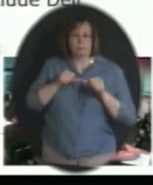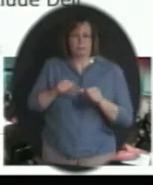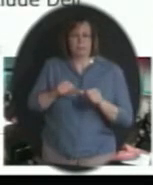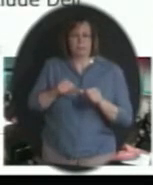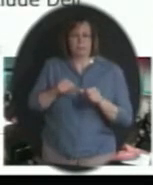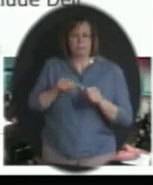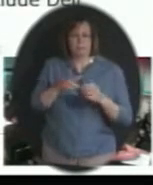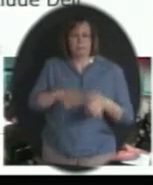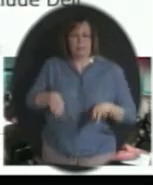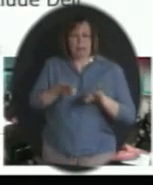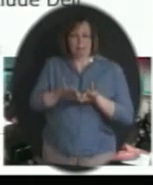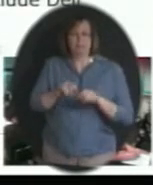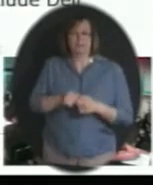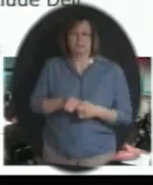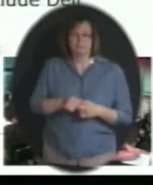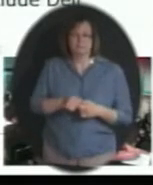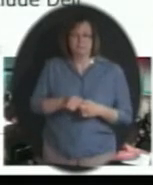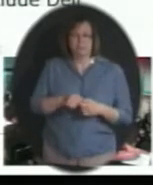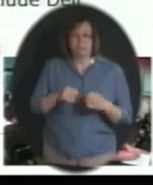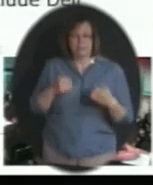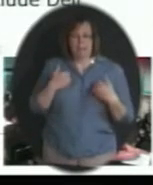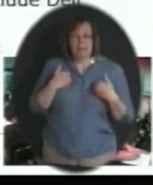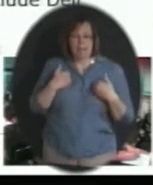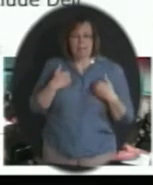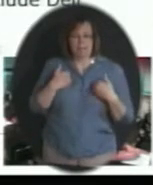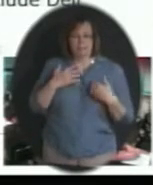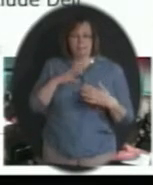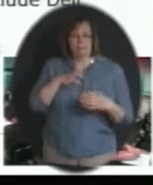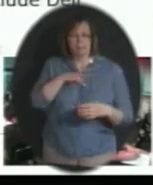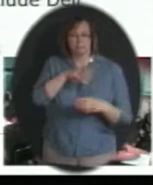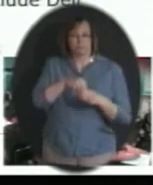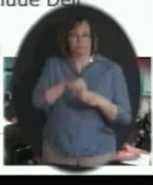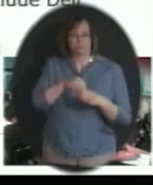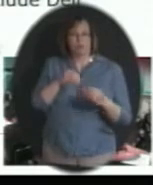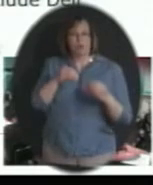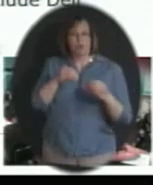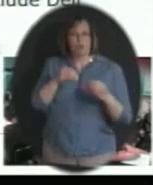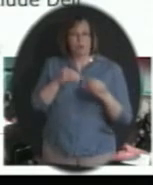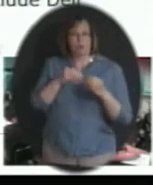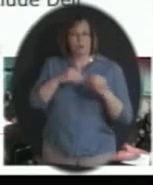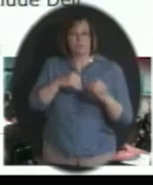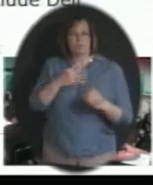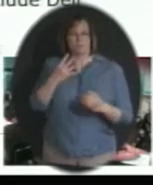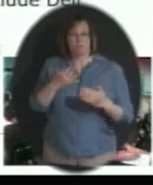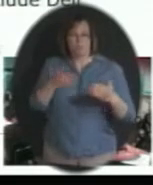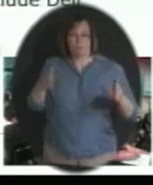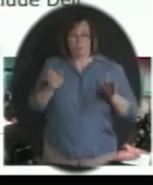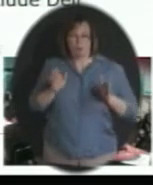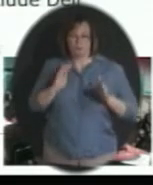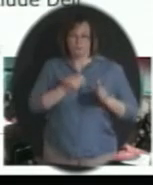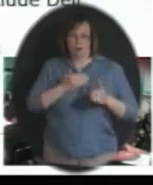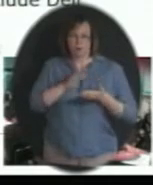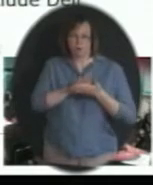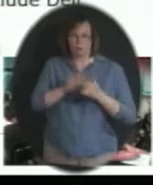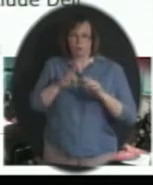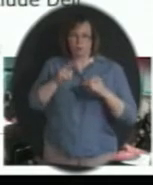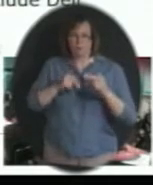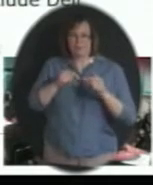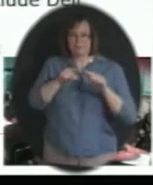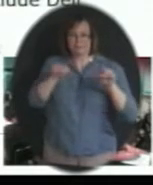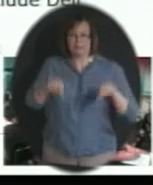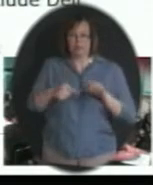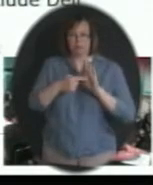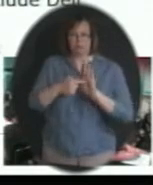highlights. Avid has been embraced beyond just the four walls of our school buildings, and as this slide